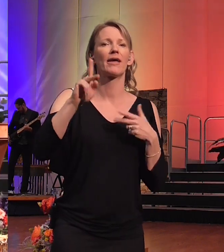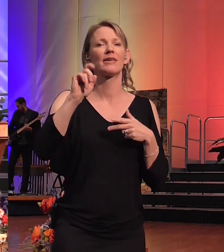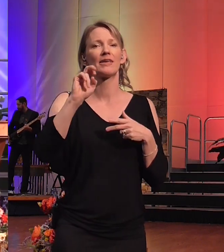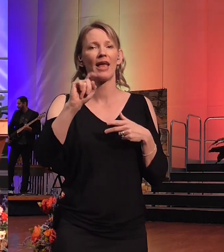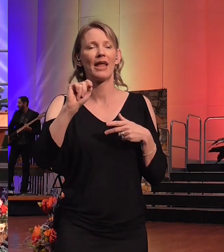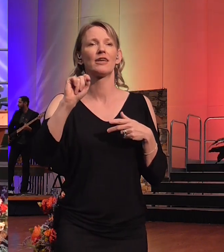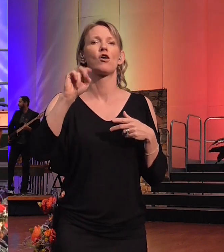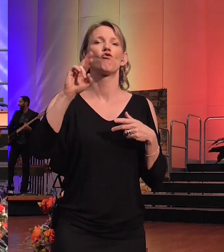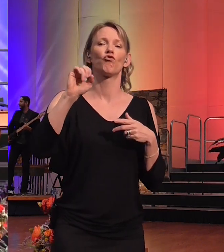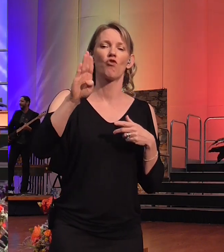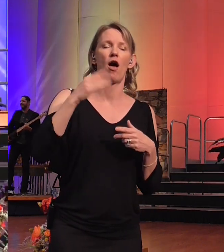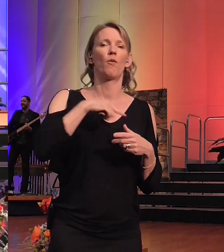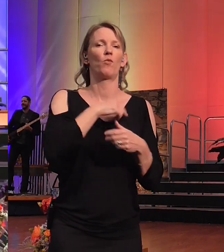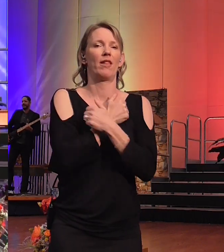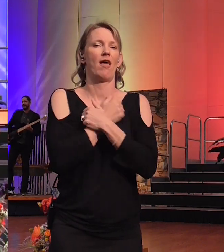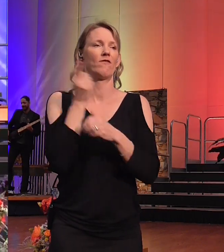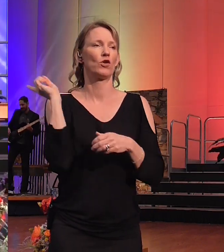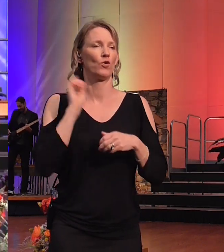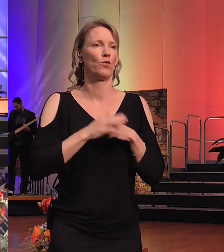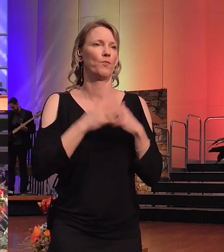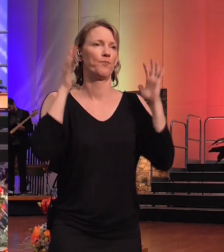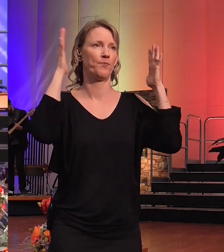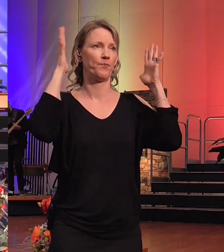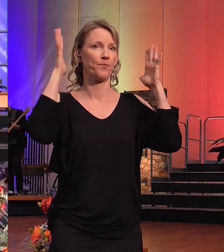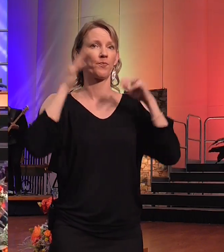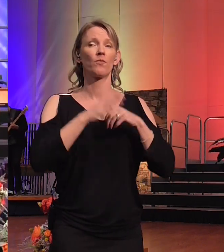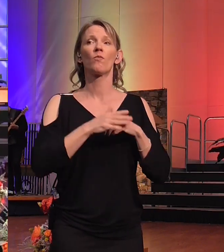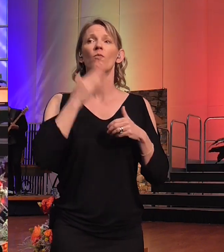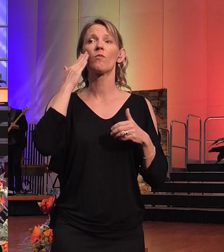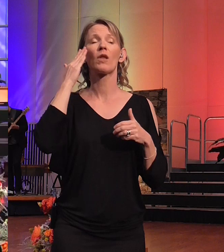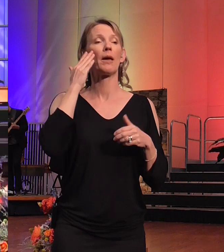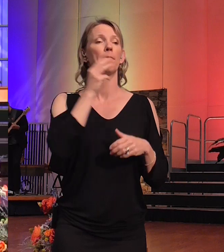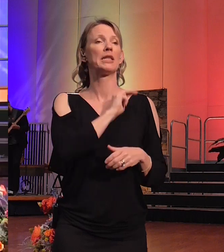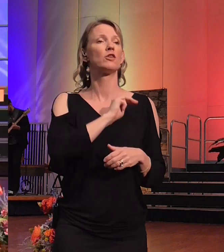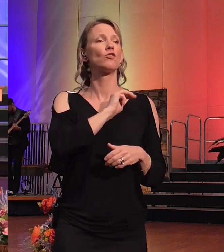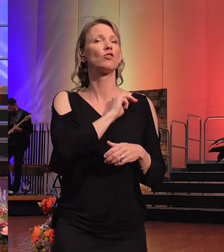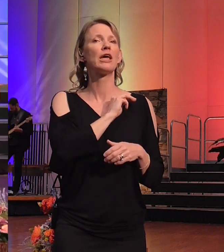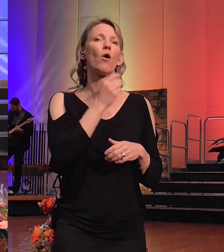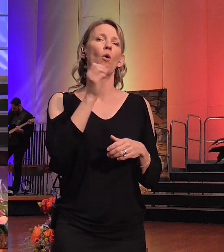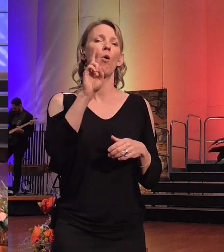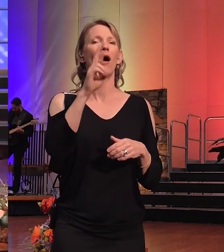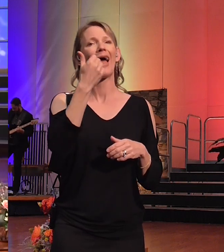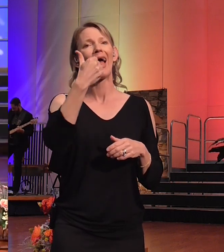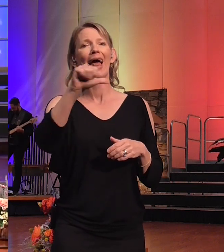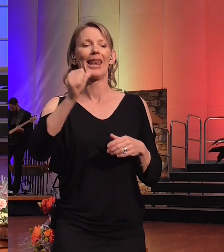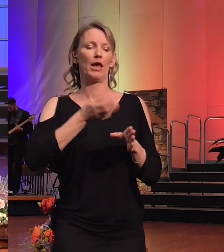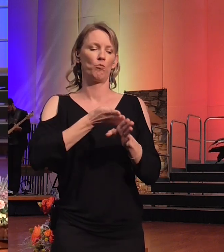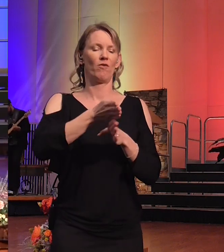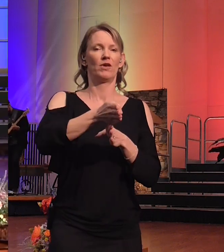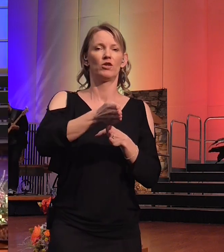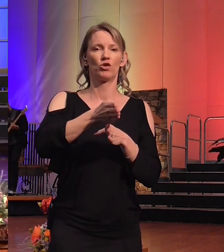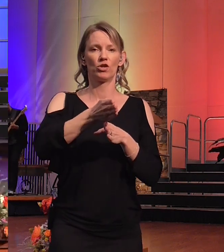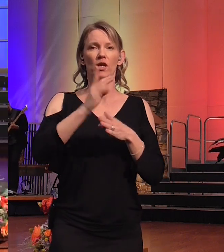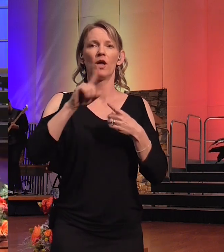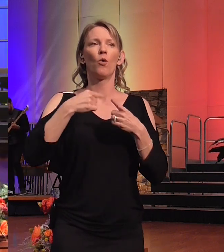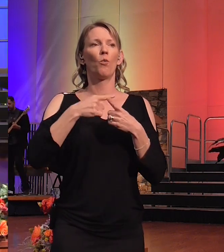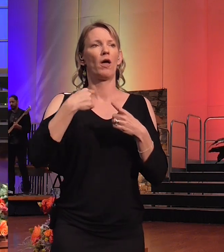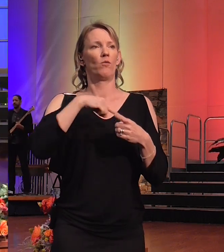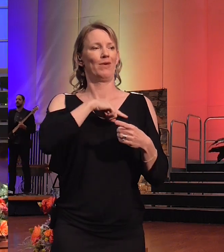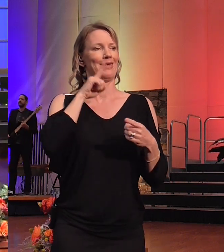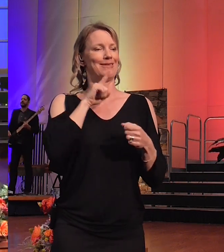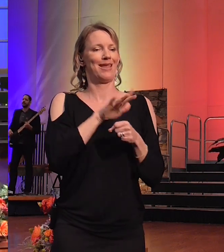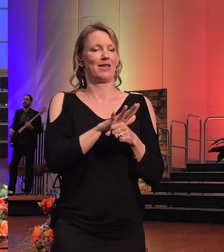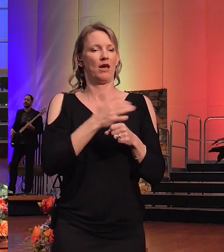love you. And you know, be it in ministry or any profession, when